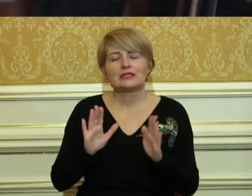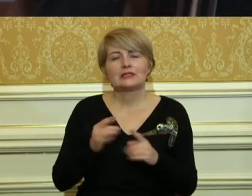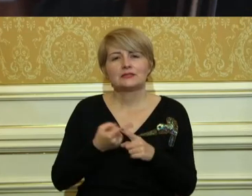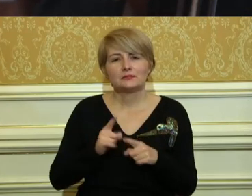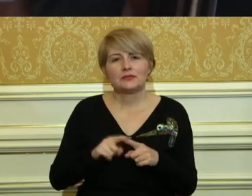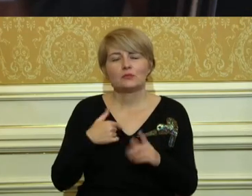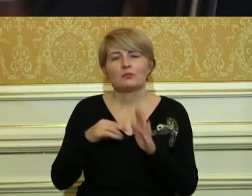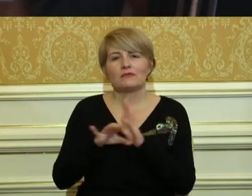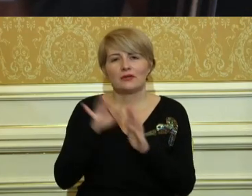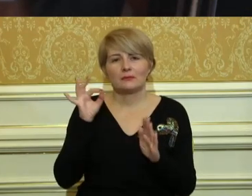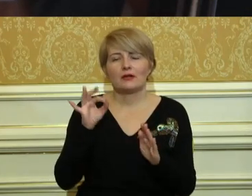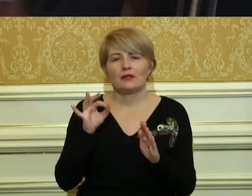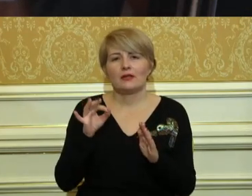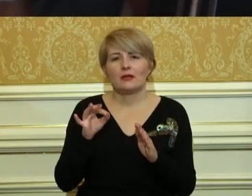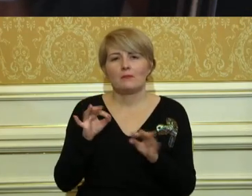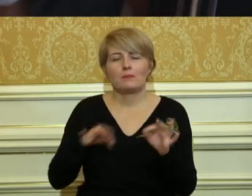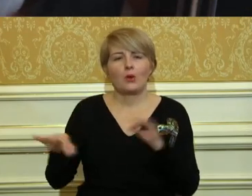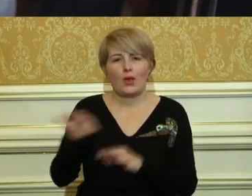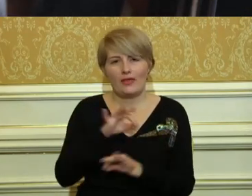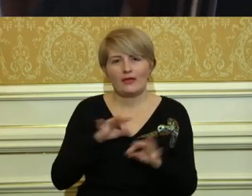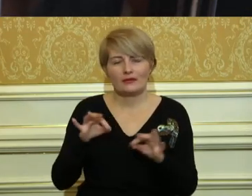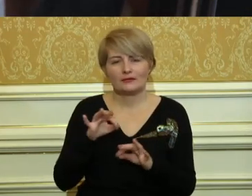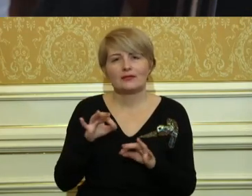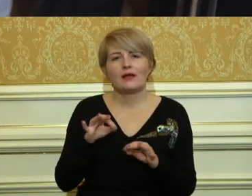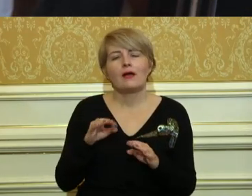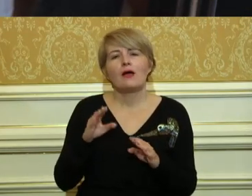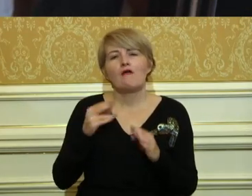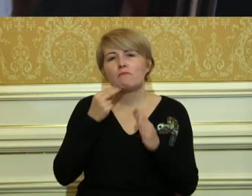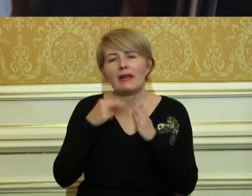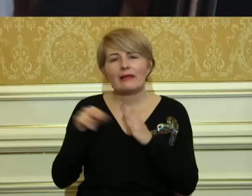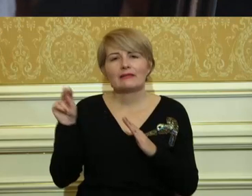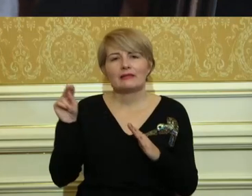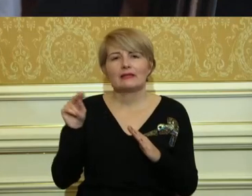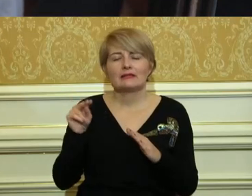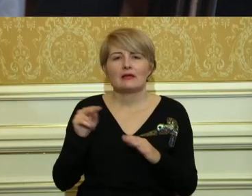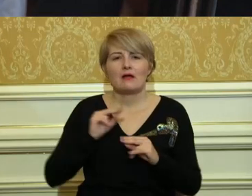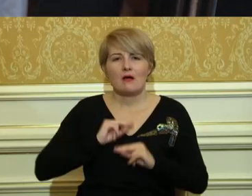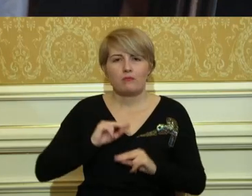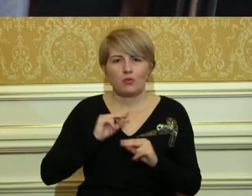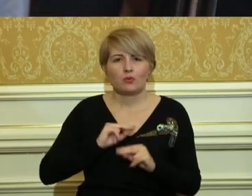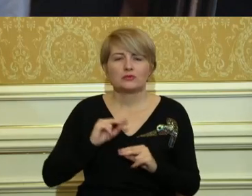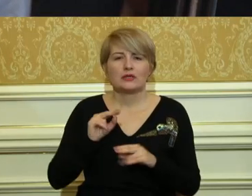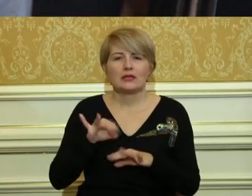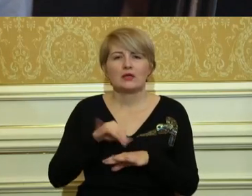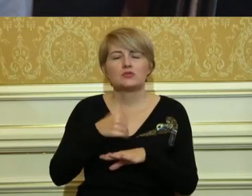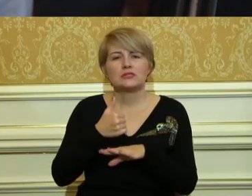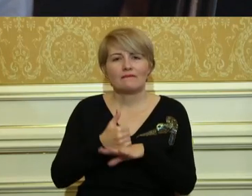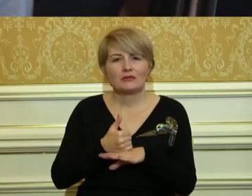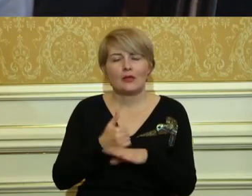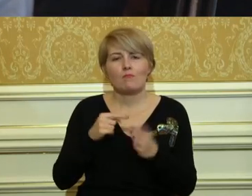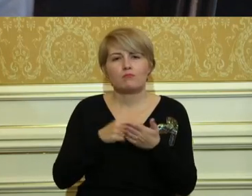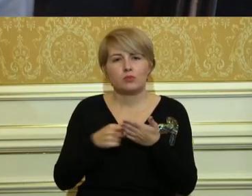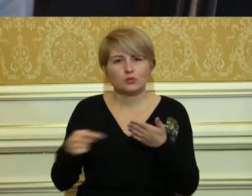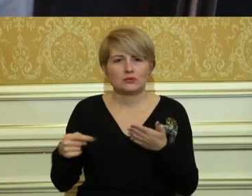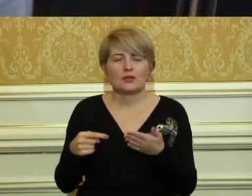that is why we decided to choose the Gender Equality Project as a priority for